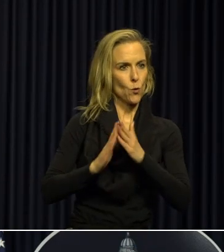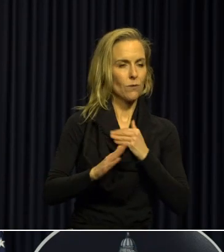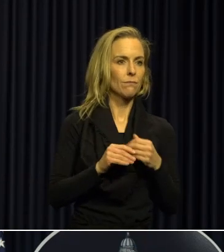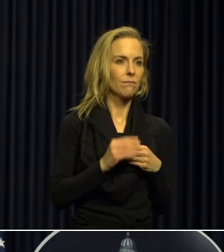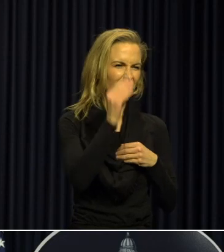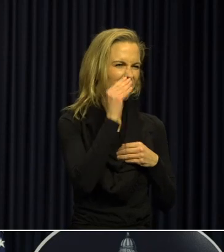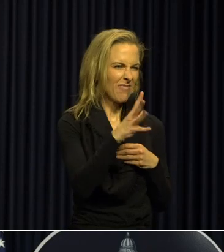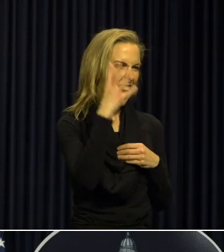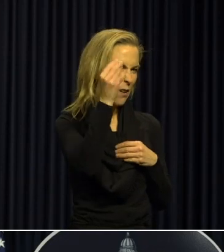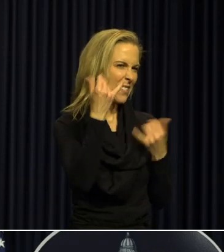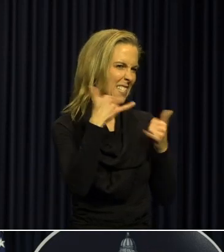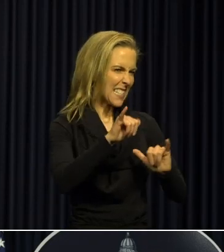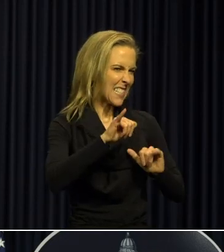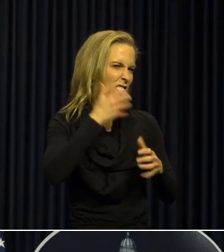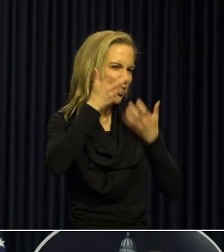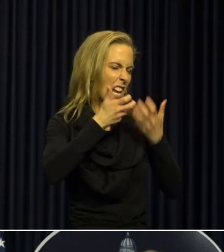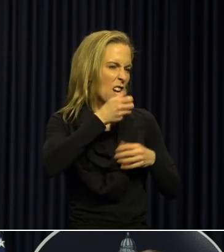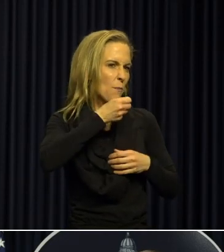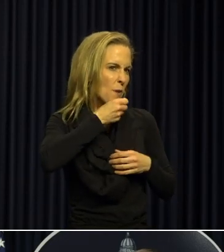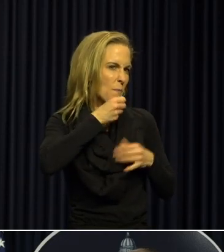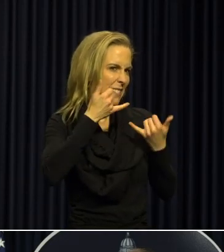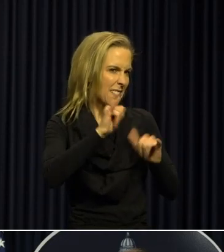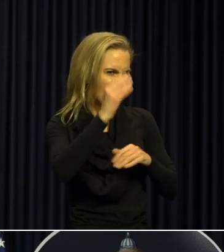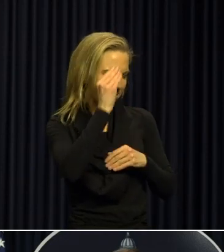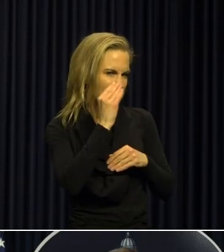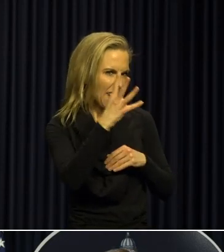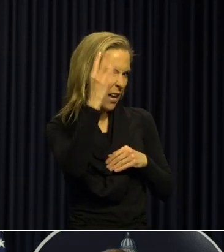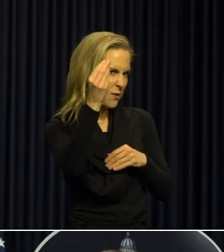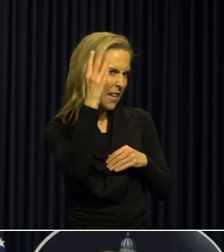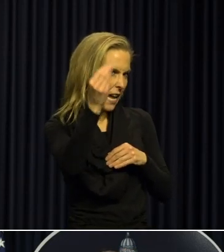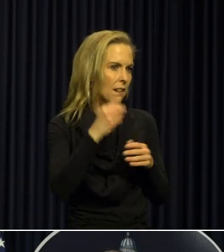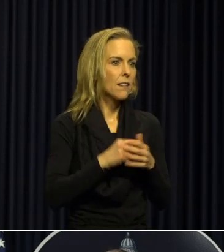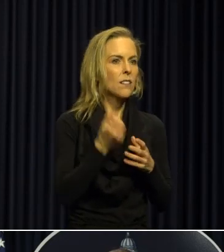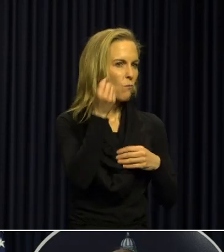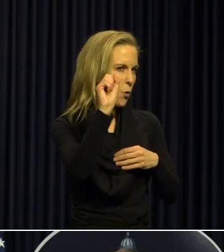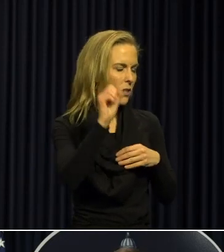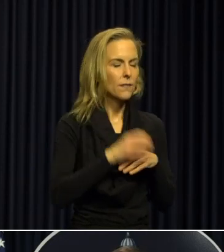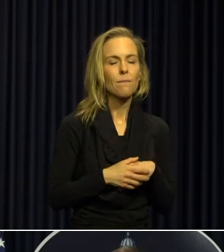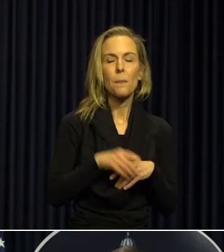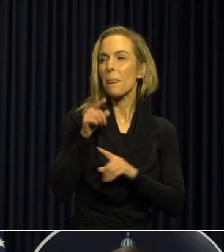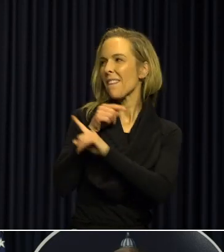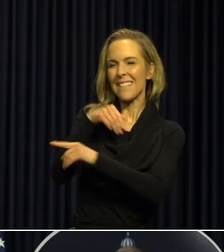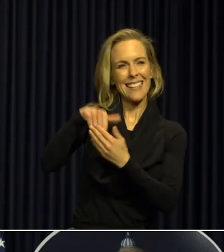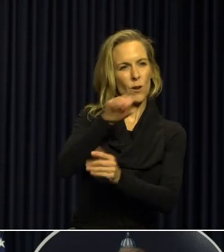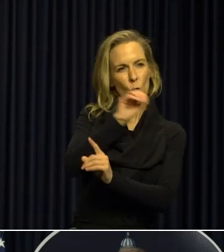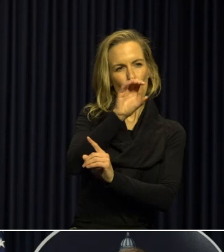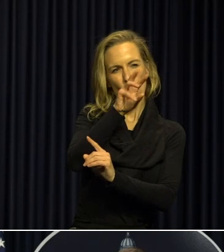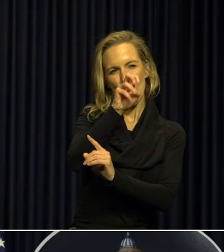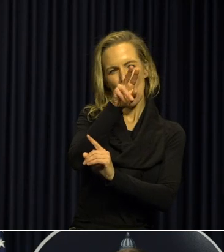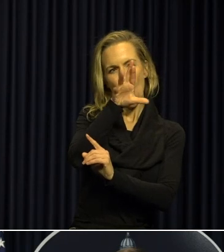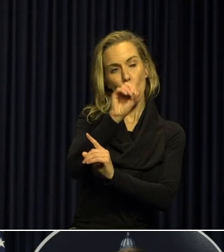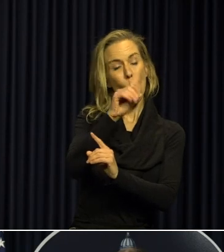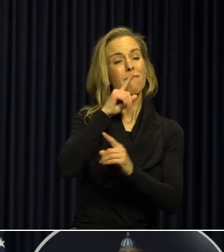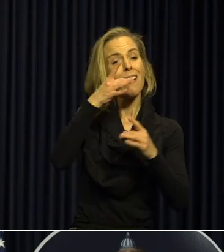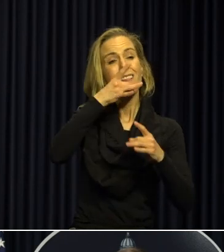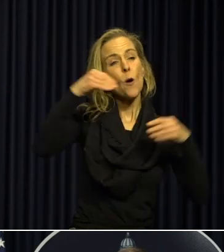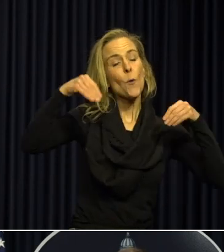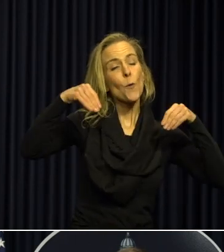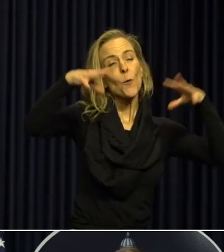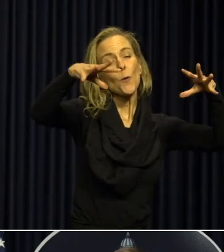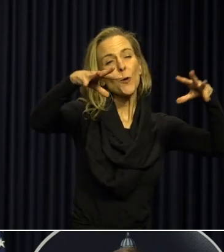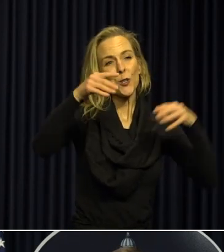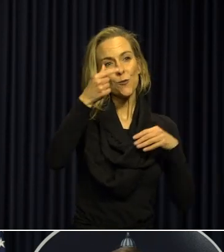All right, so this is the Bluegrass Music Hall of Fame in Owensboro, and they are lit up green, just like almost